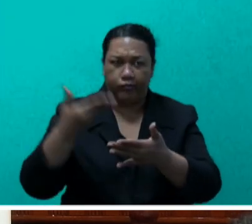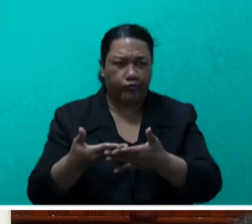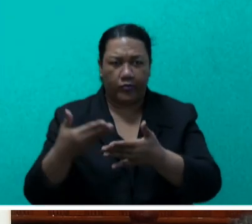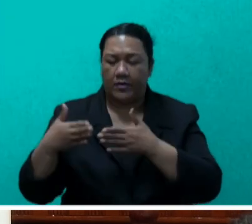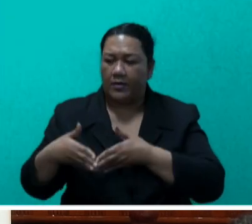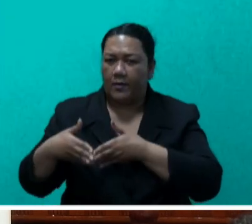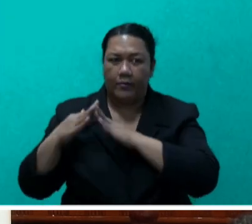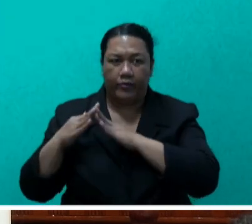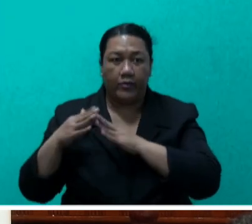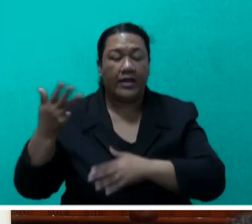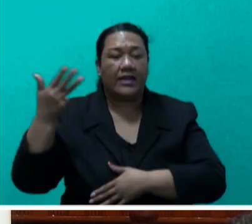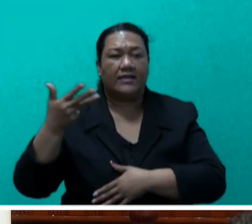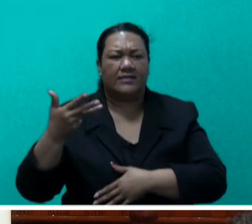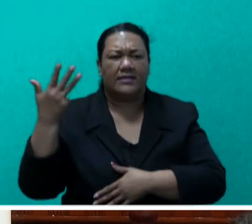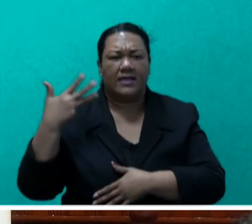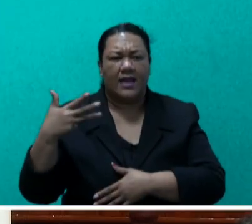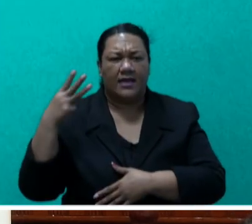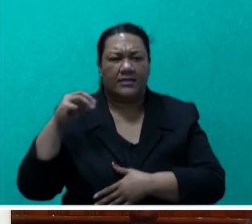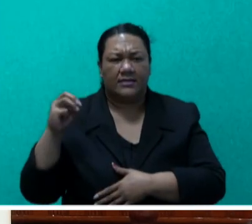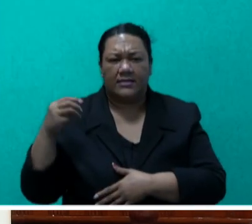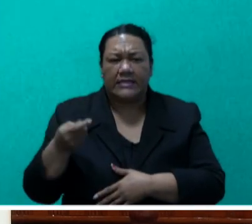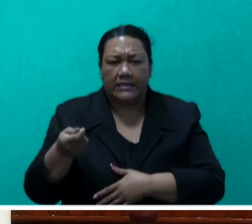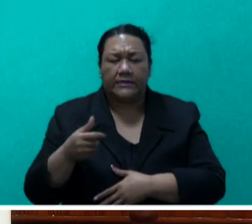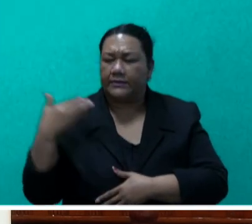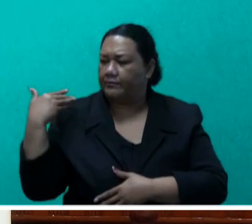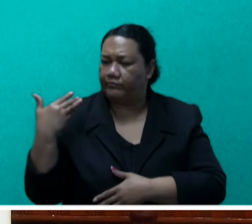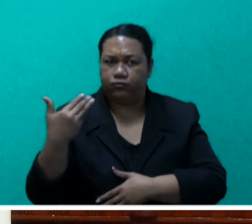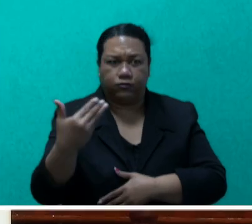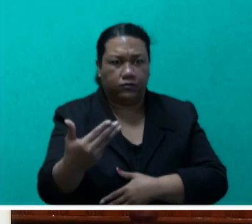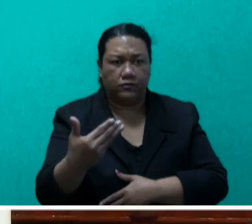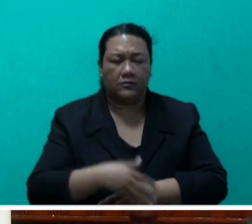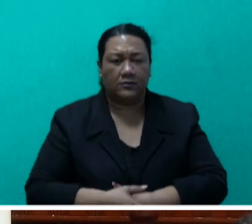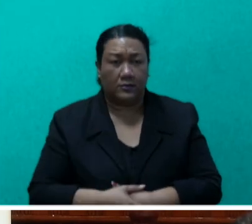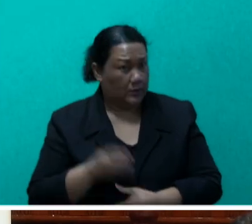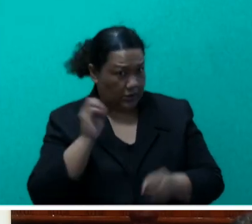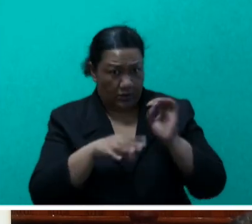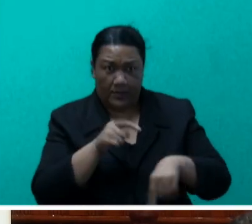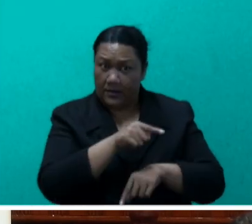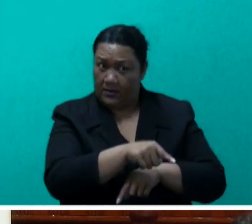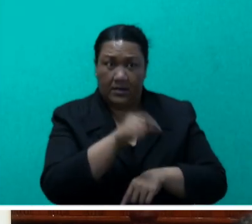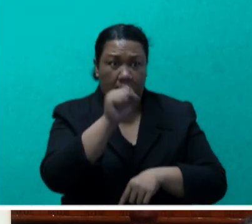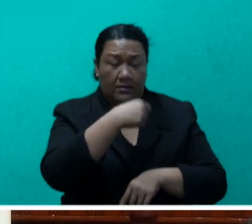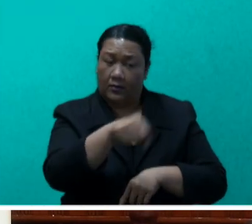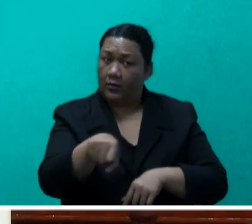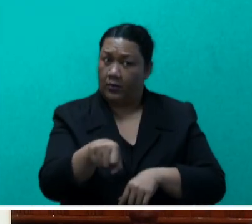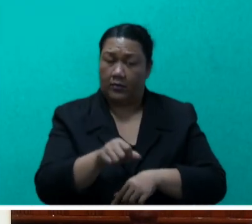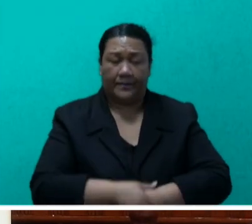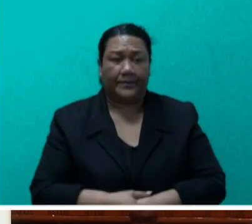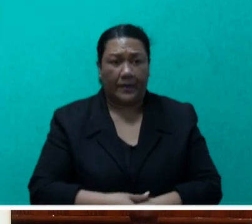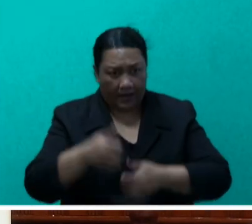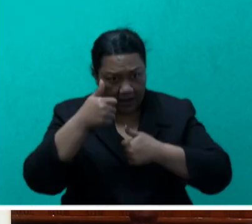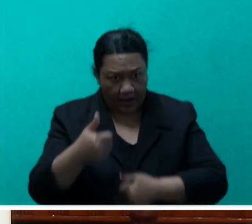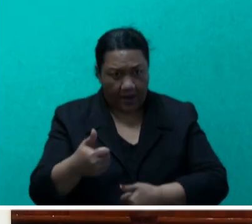the 1990s? Mr. Speaker, sir, while I acknowledge past